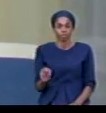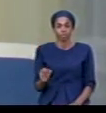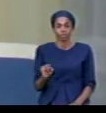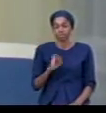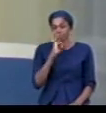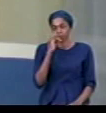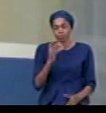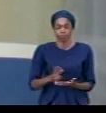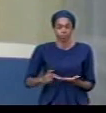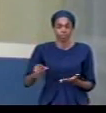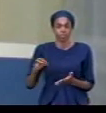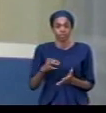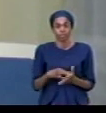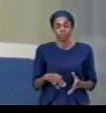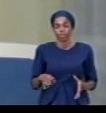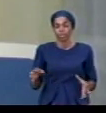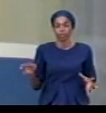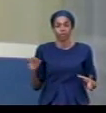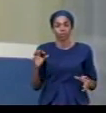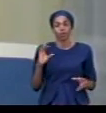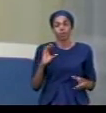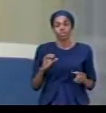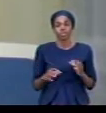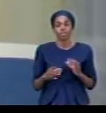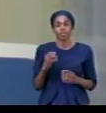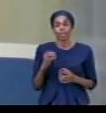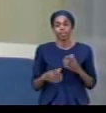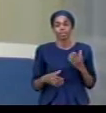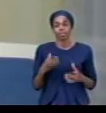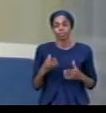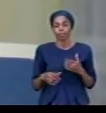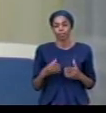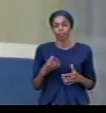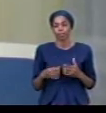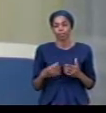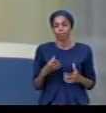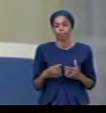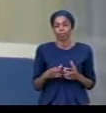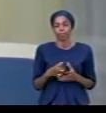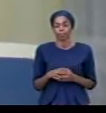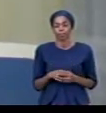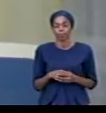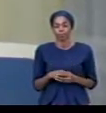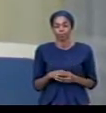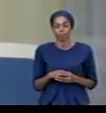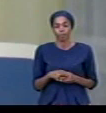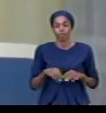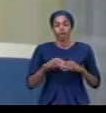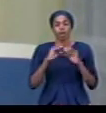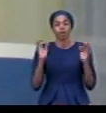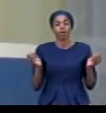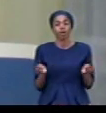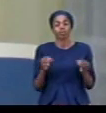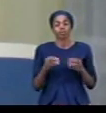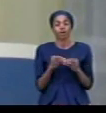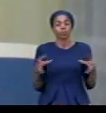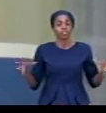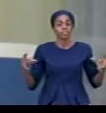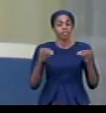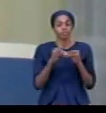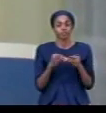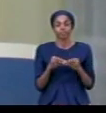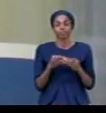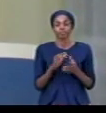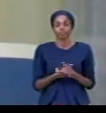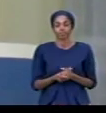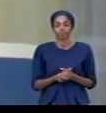us, which is the co-chairman for the Central Planning Committee. We have Pastor John Ajay, is the